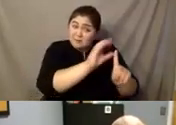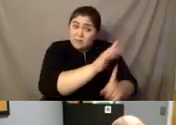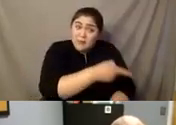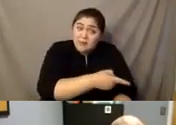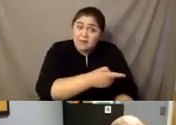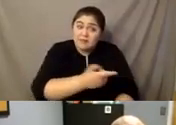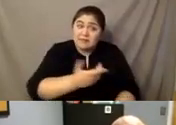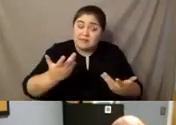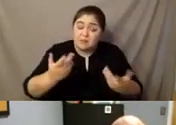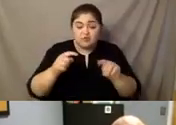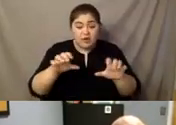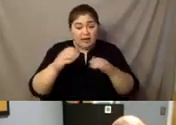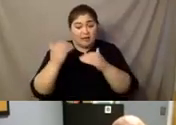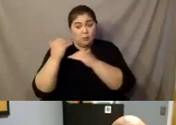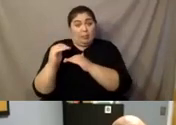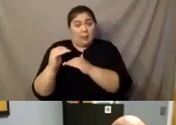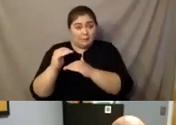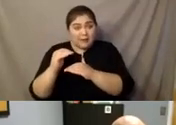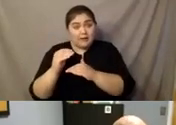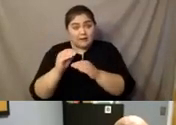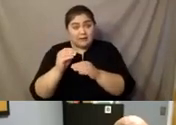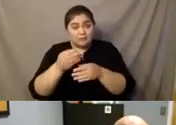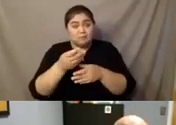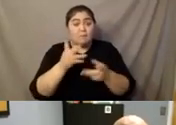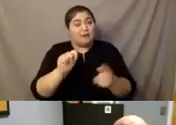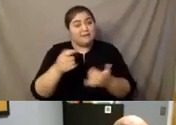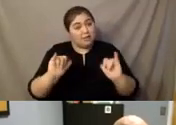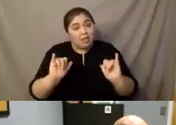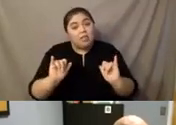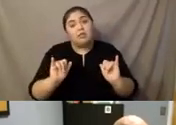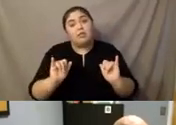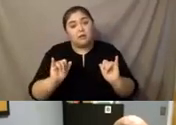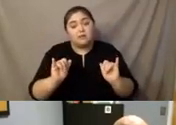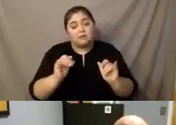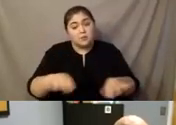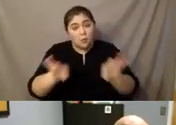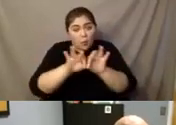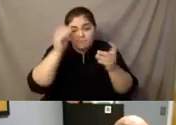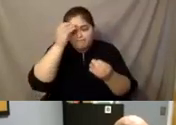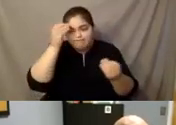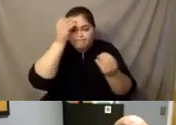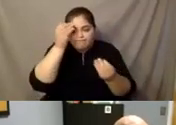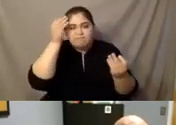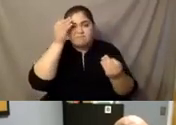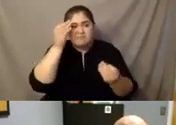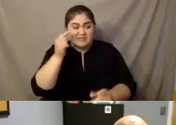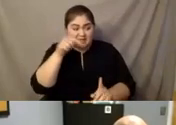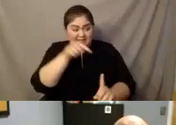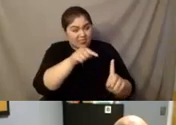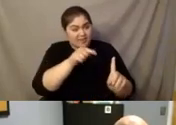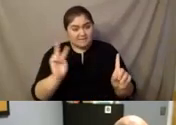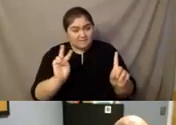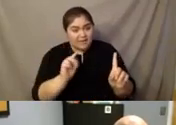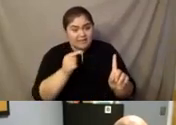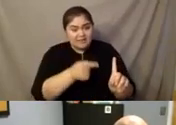everything as best we can. And due to that, you kind of want to take into consideration, is this victim